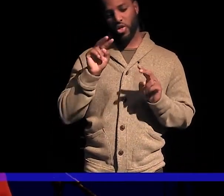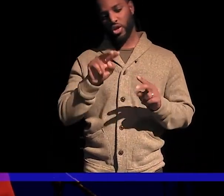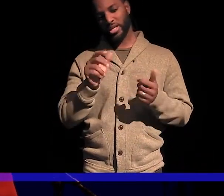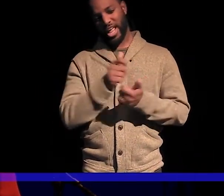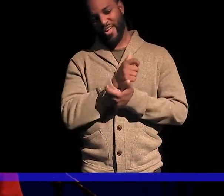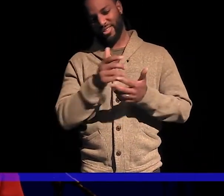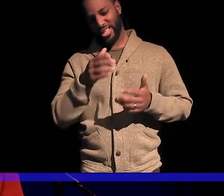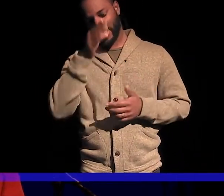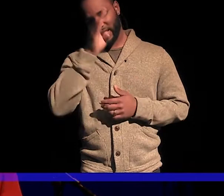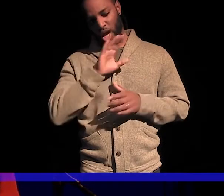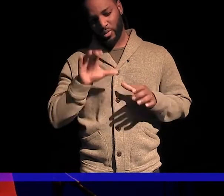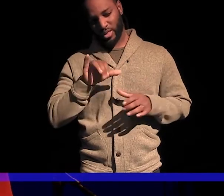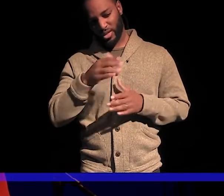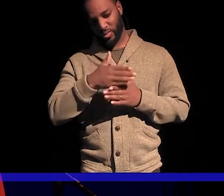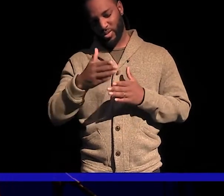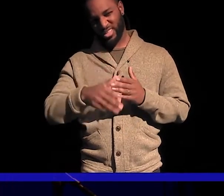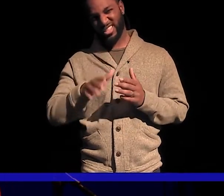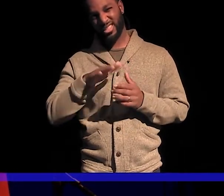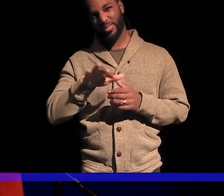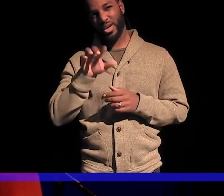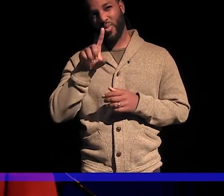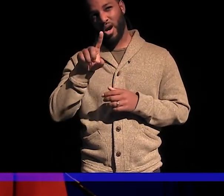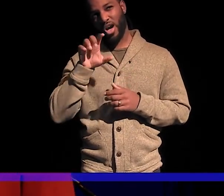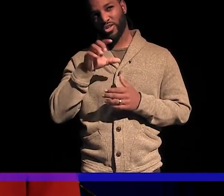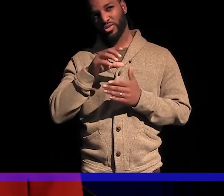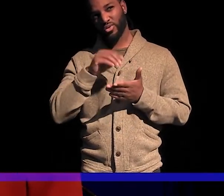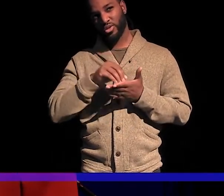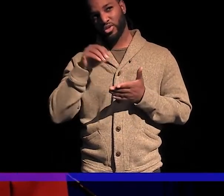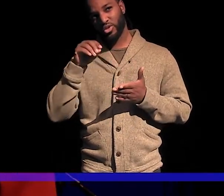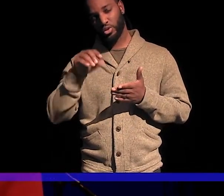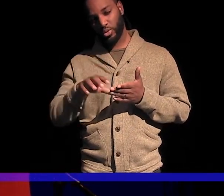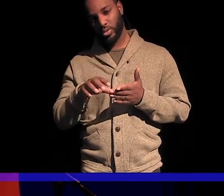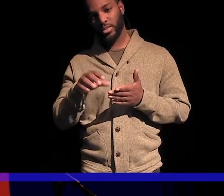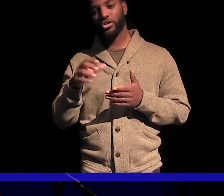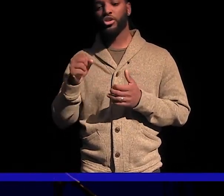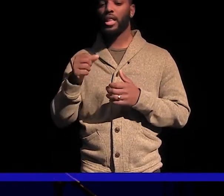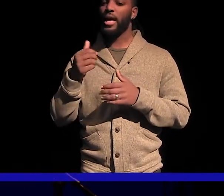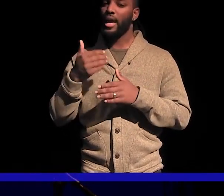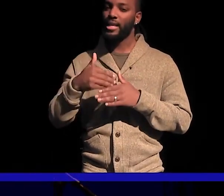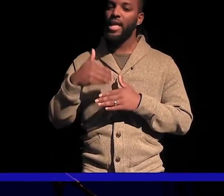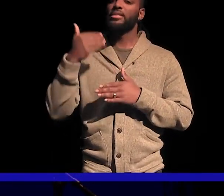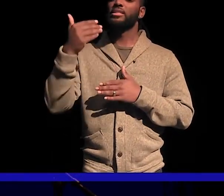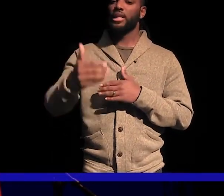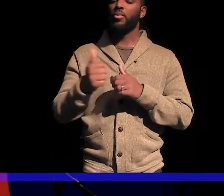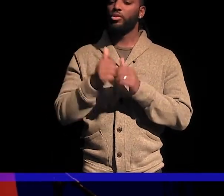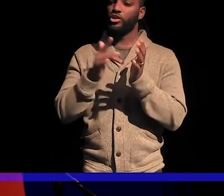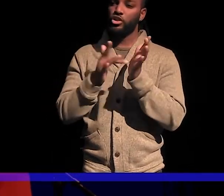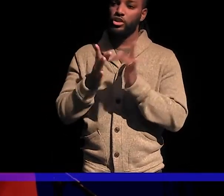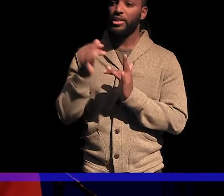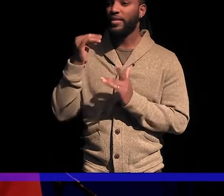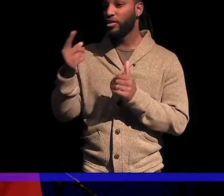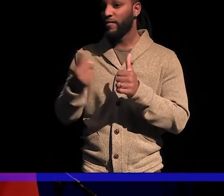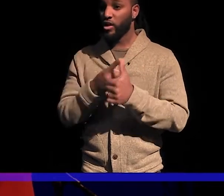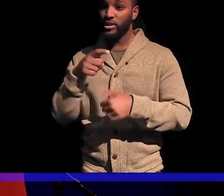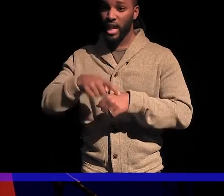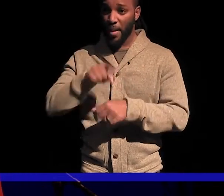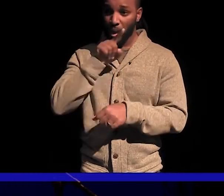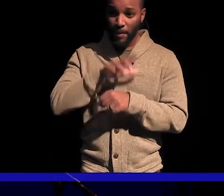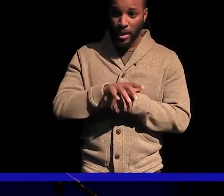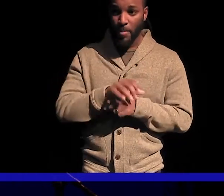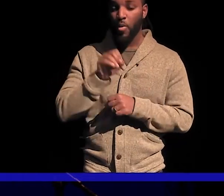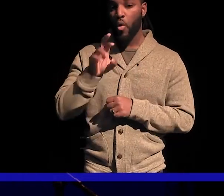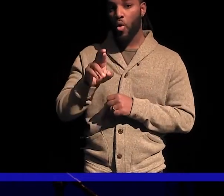Lord was doing that weekend, something like 100 students took some degree of next step with Jesus, whether that was a first-time commitment